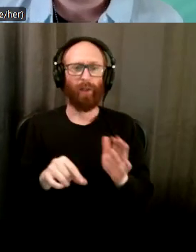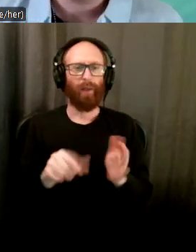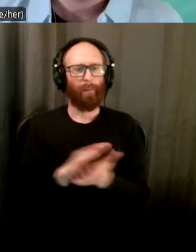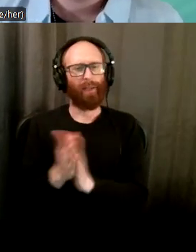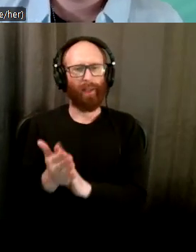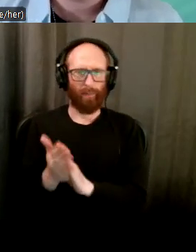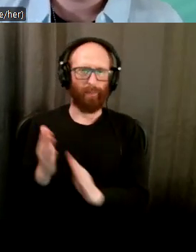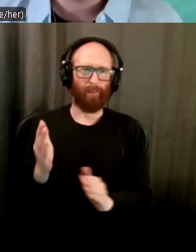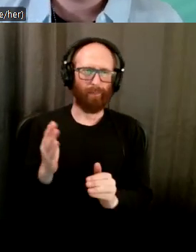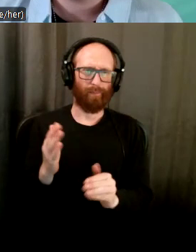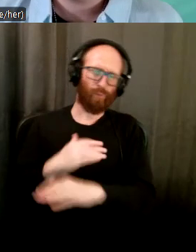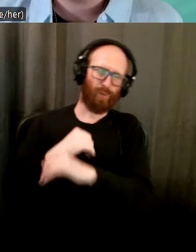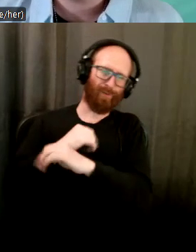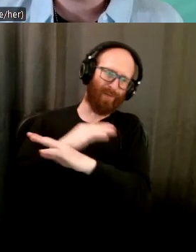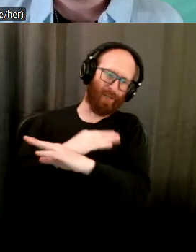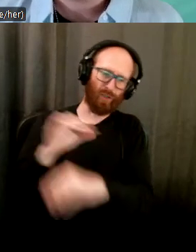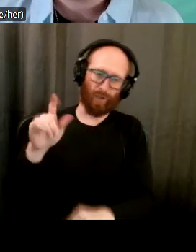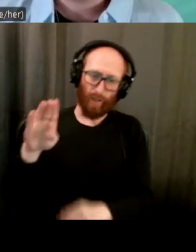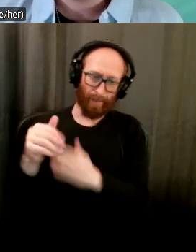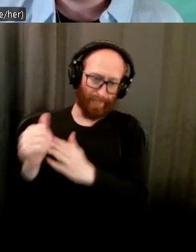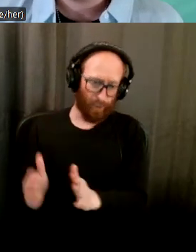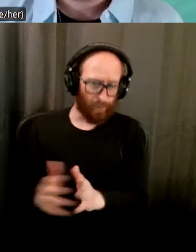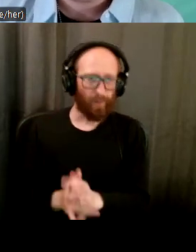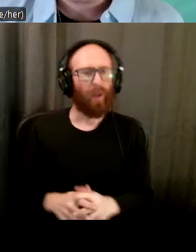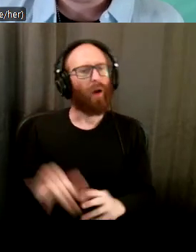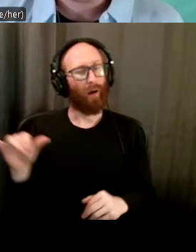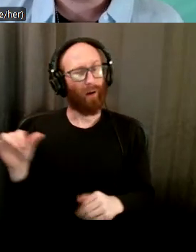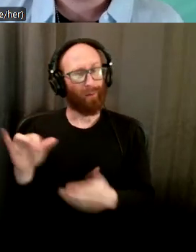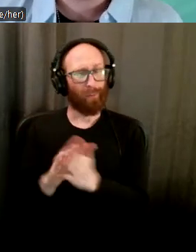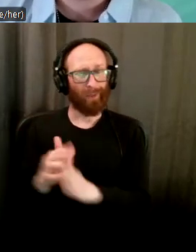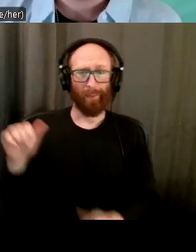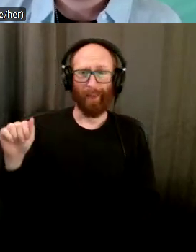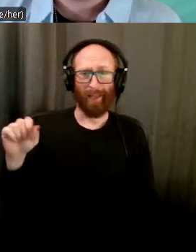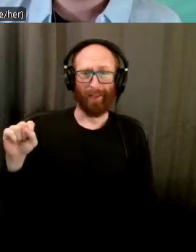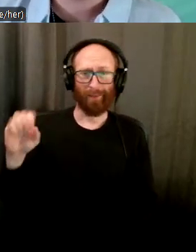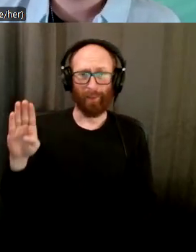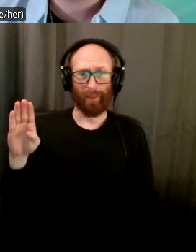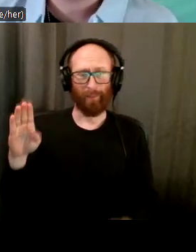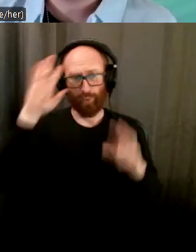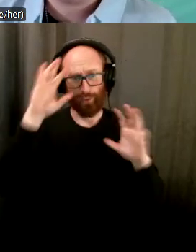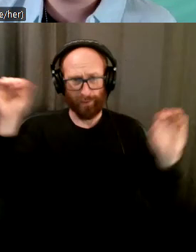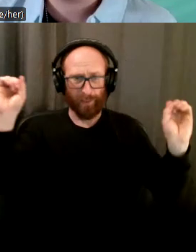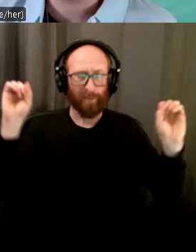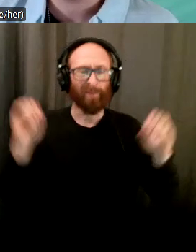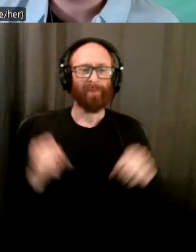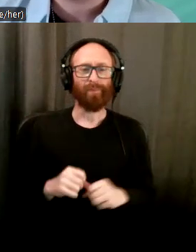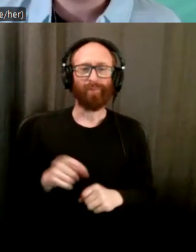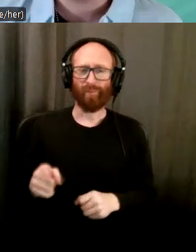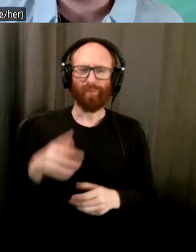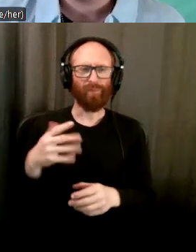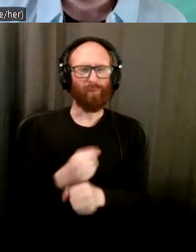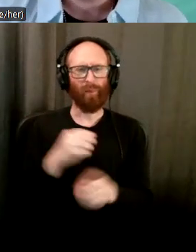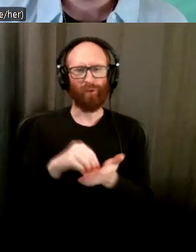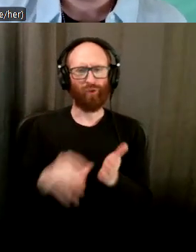leader. She also became our ASB president and won a student leadership